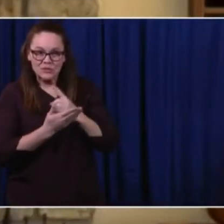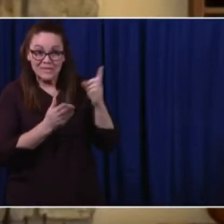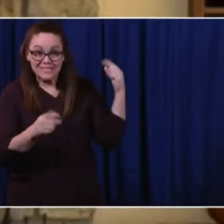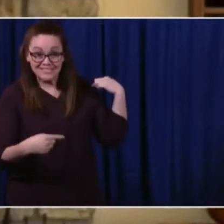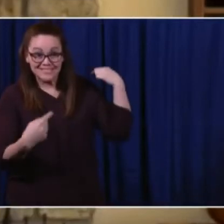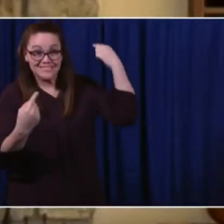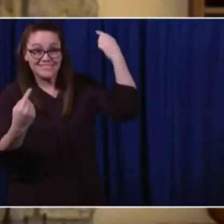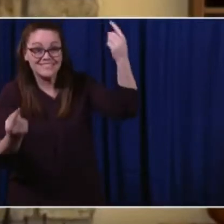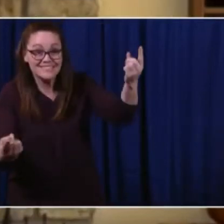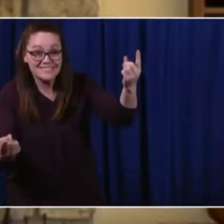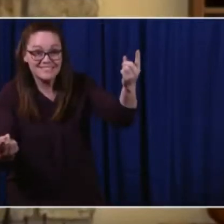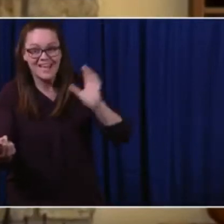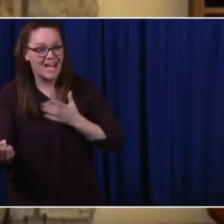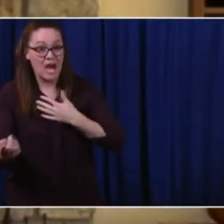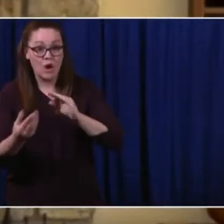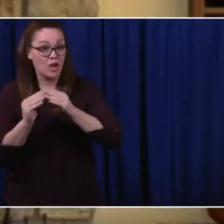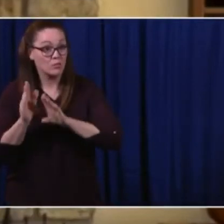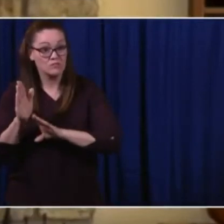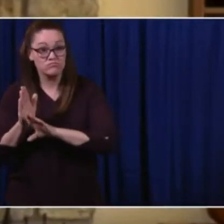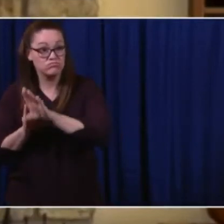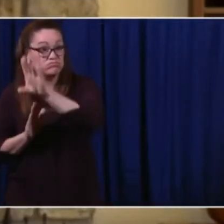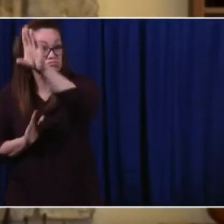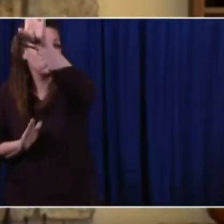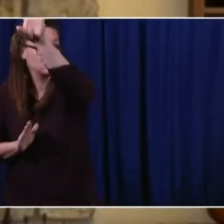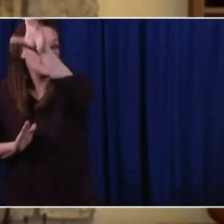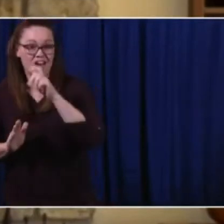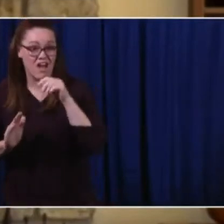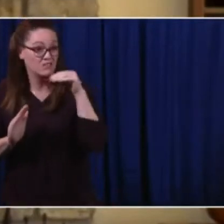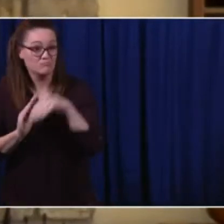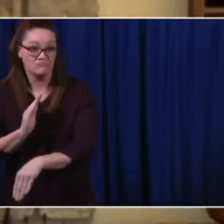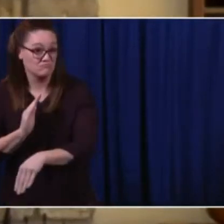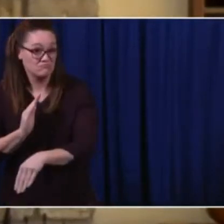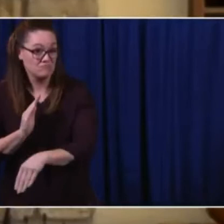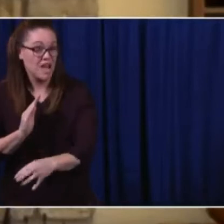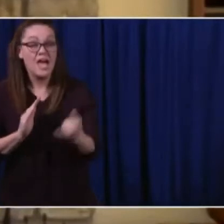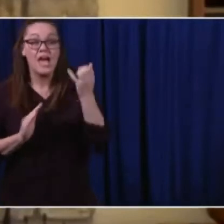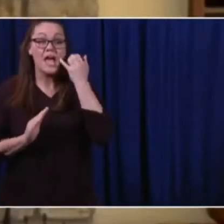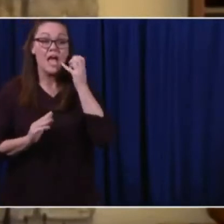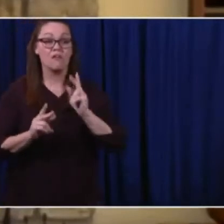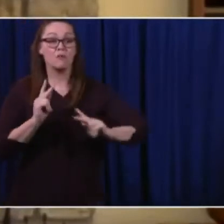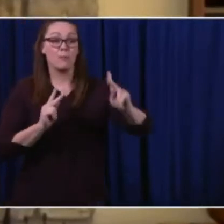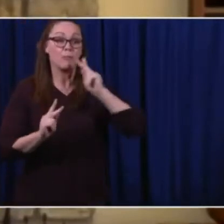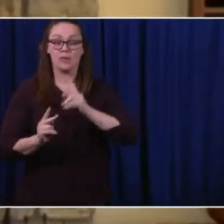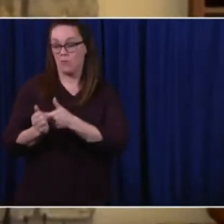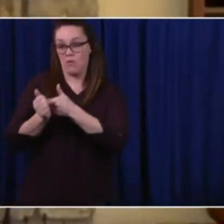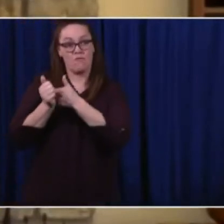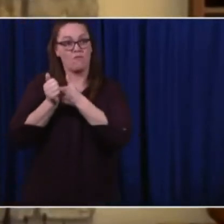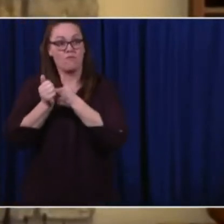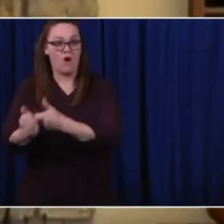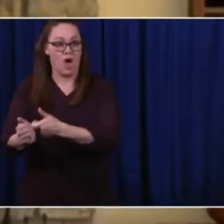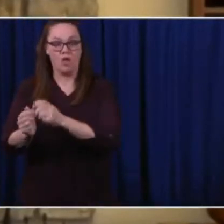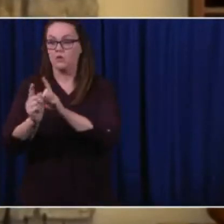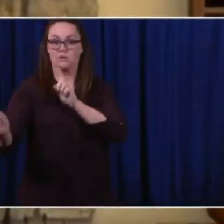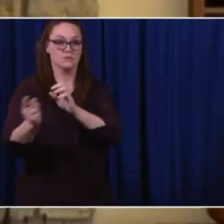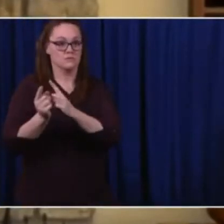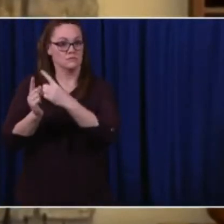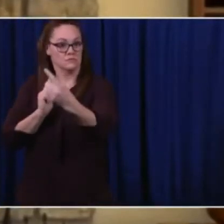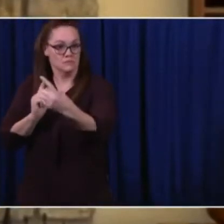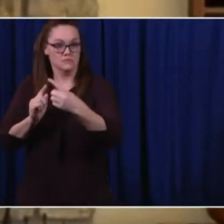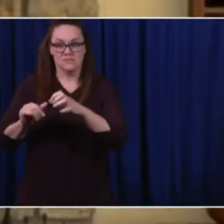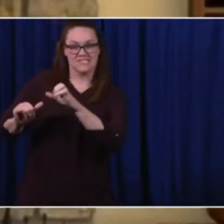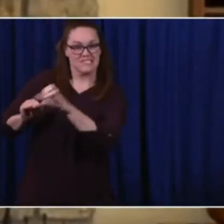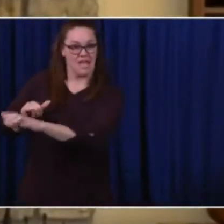military study indicated that cases were actually higher in those who quarantined and underwent strict enforcement of masking, distancing, and disinfecting.